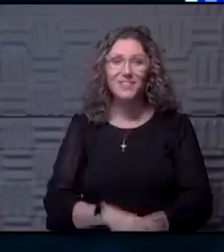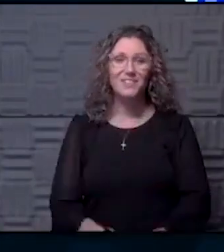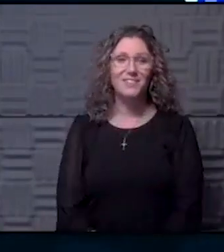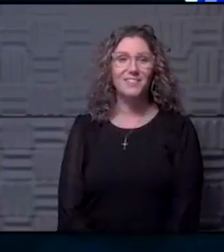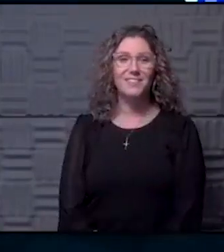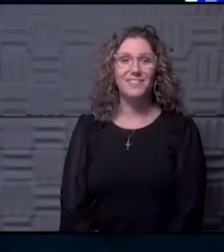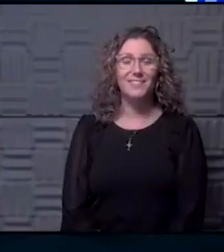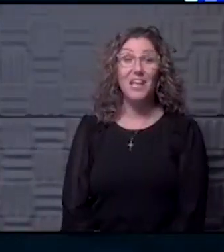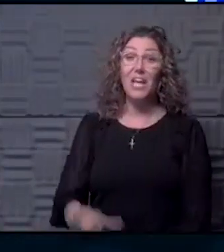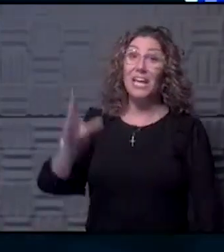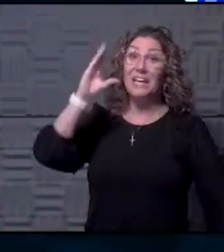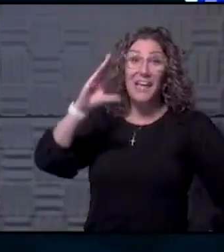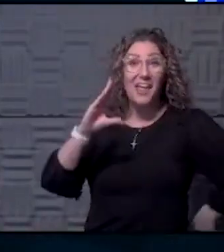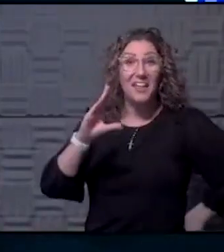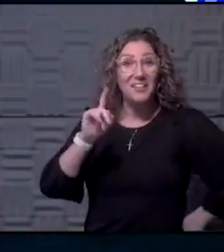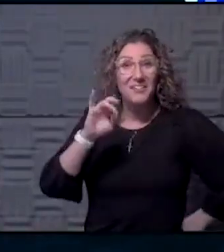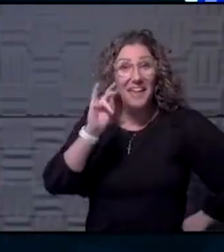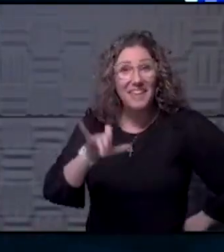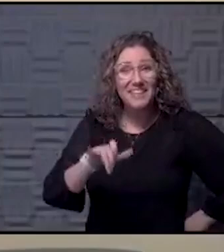Hello, Kathy.